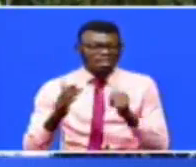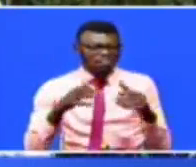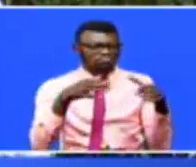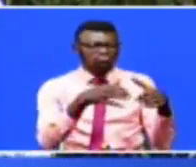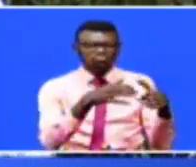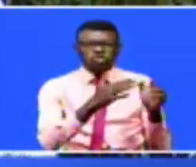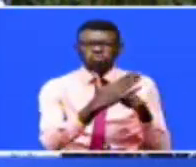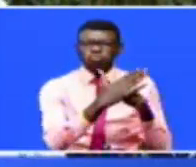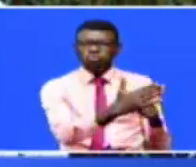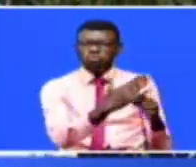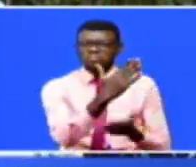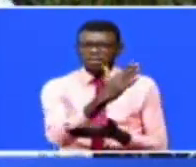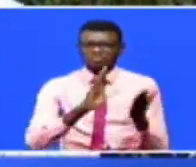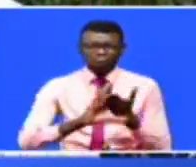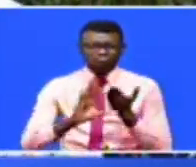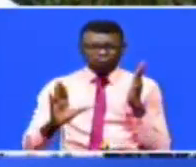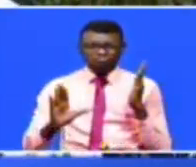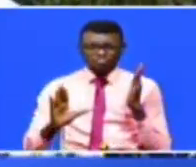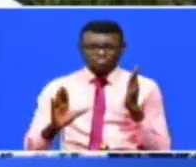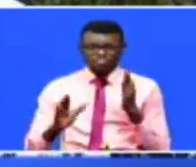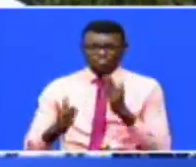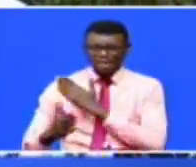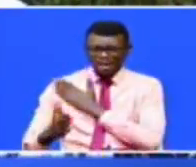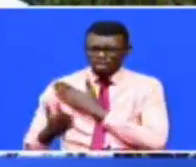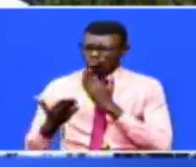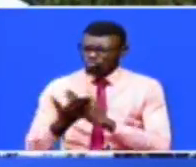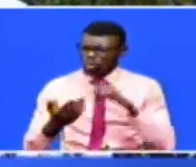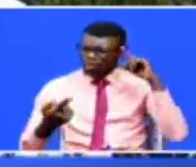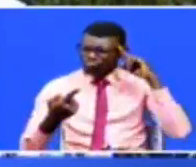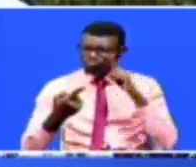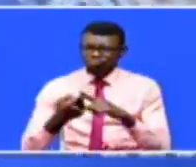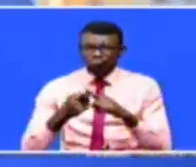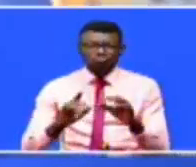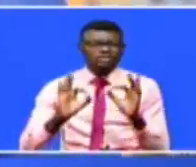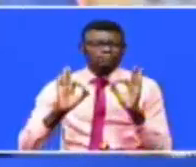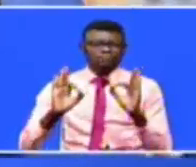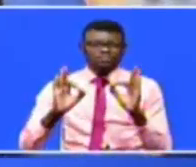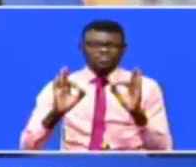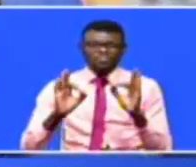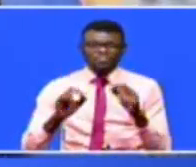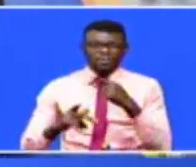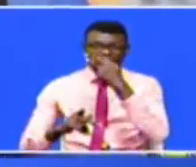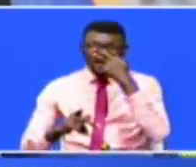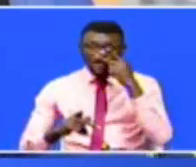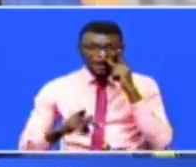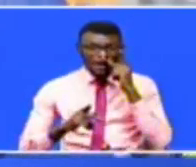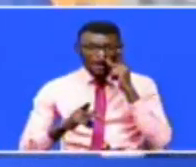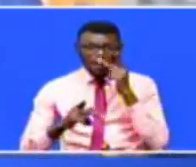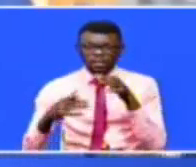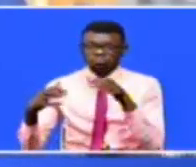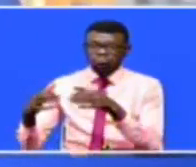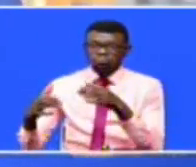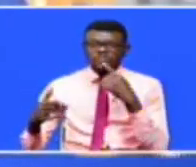exited. Because NASA was a dream, an aspiration of many people. For Kalonzo Musyoka, Wiper will exit